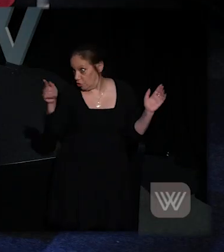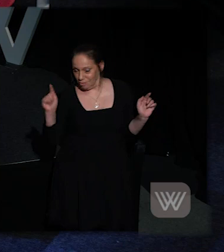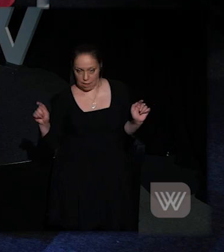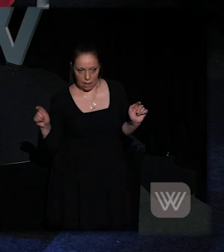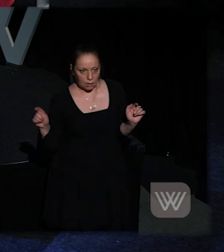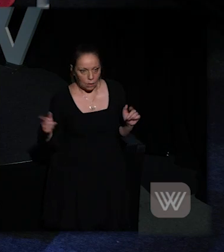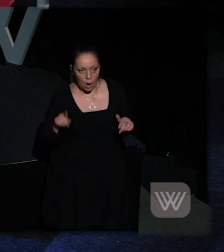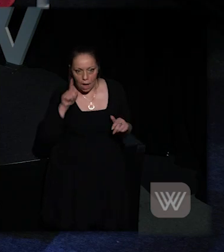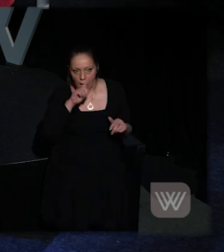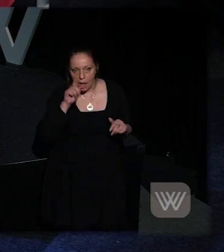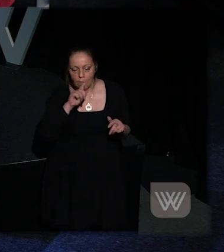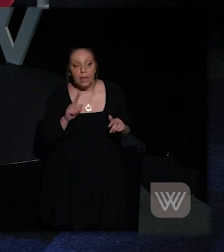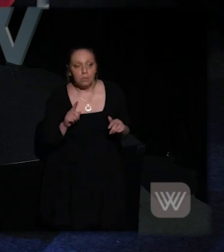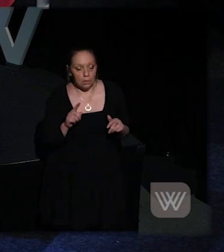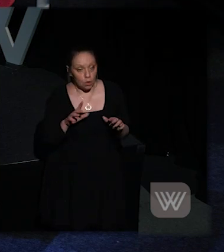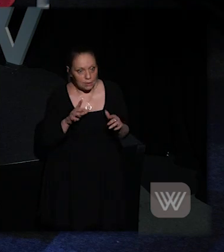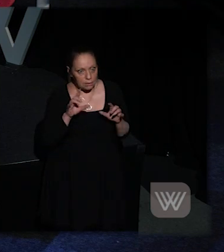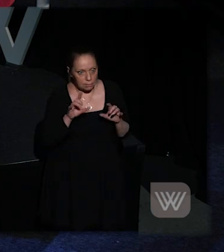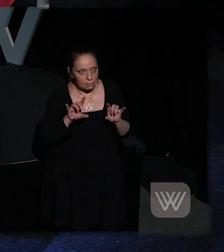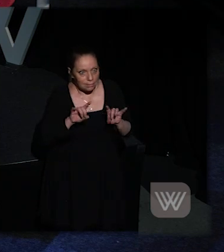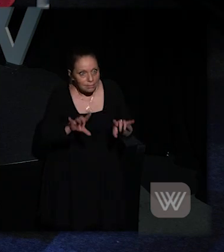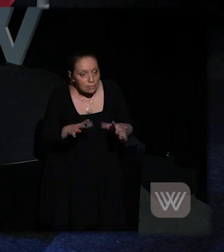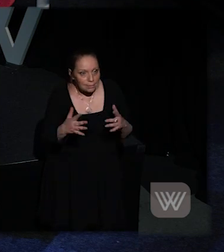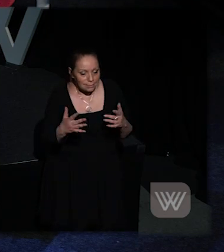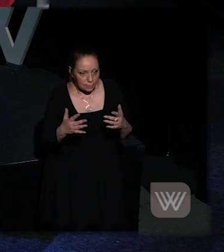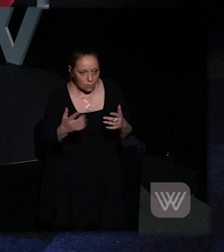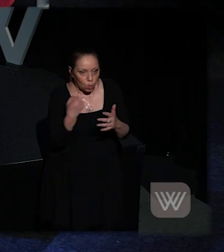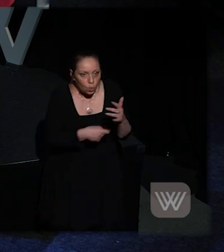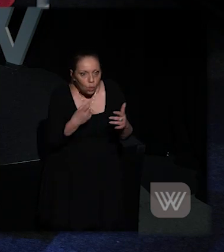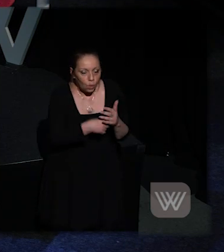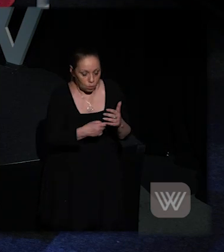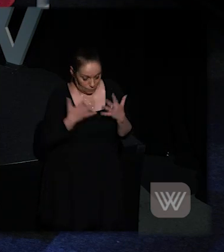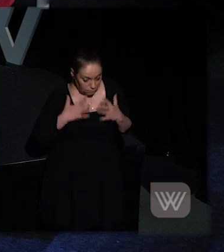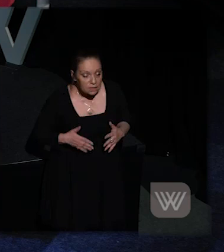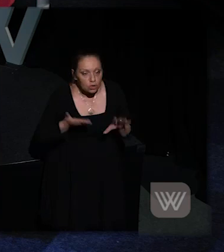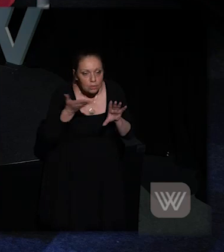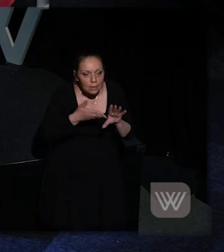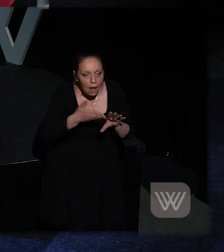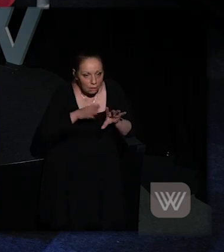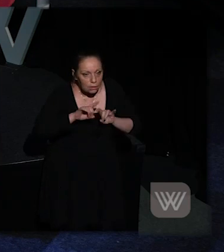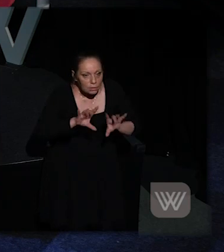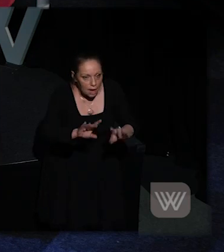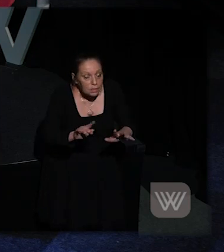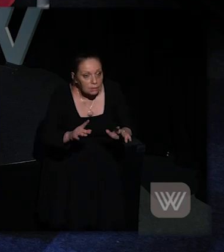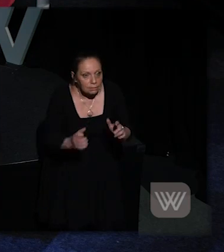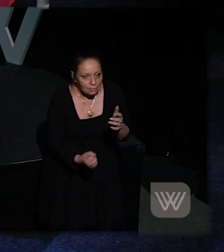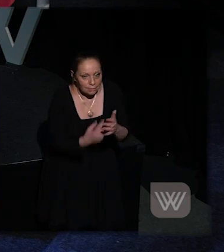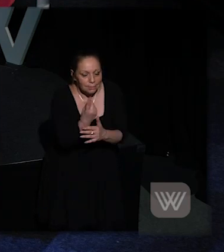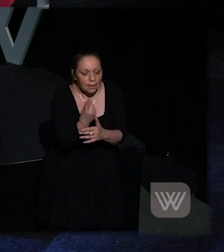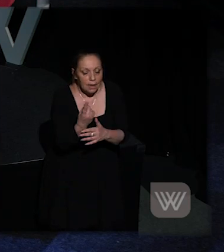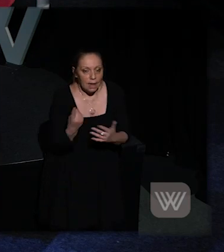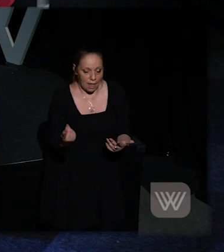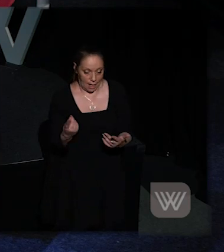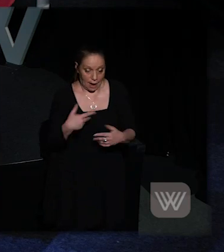where you people are coming to real-life harm, physical, psychological, both, and the misunderstanding about that in